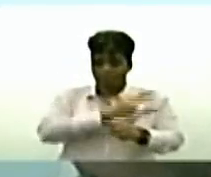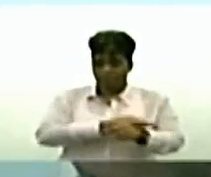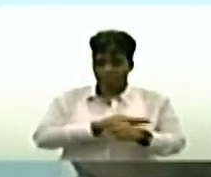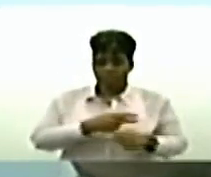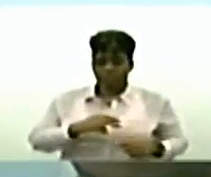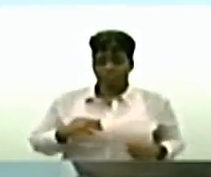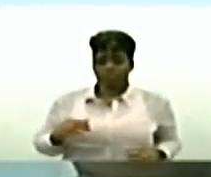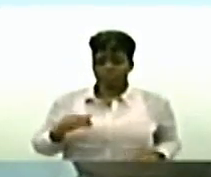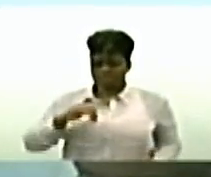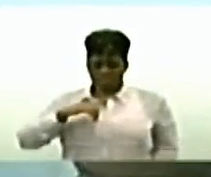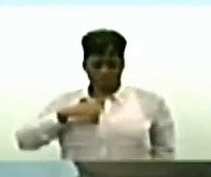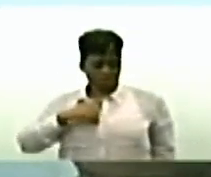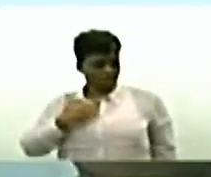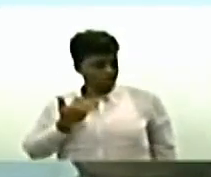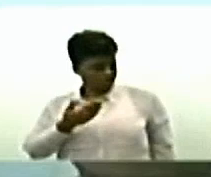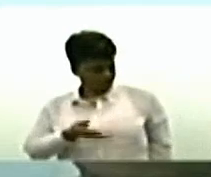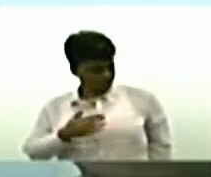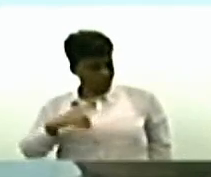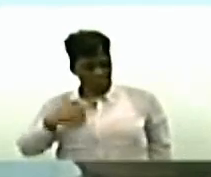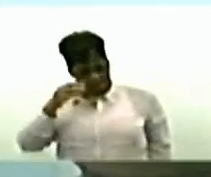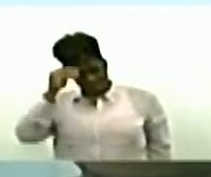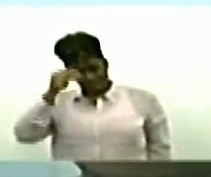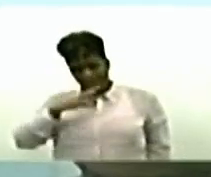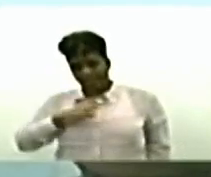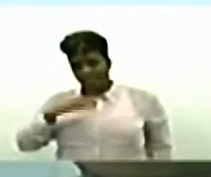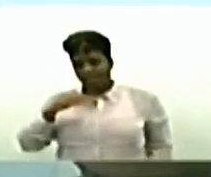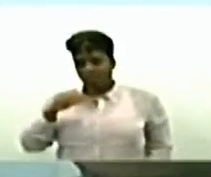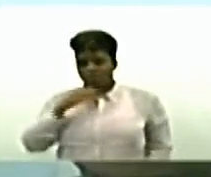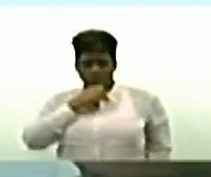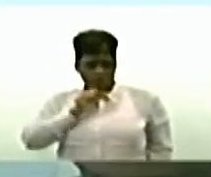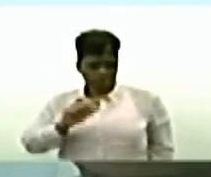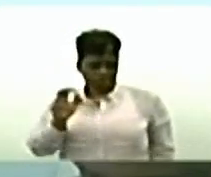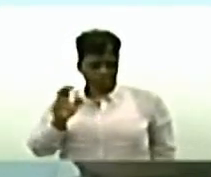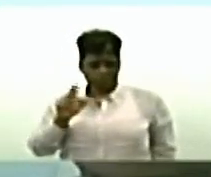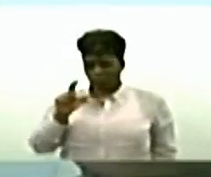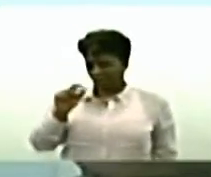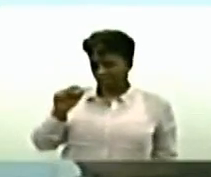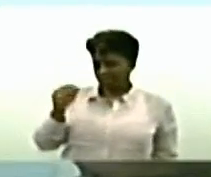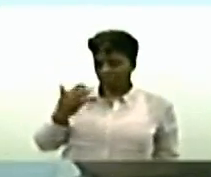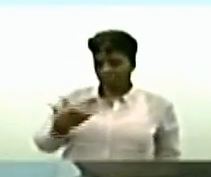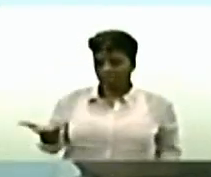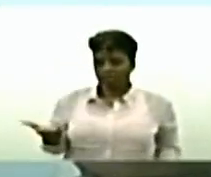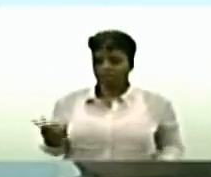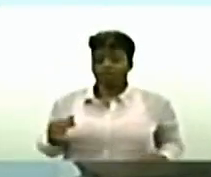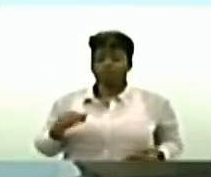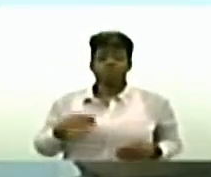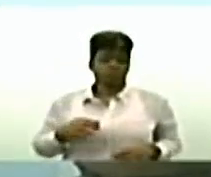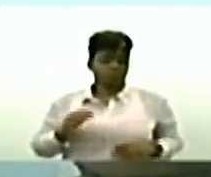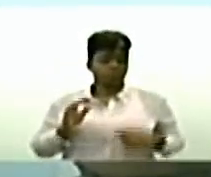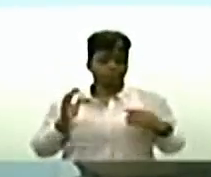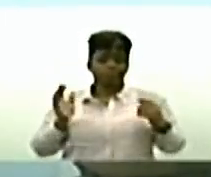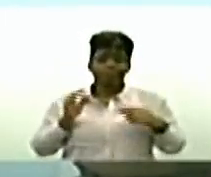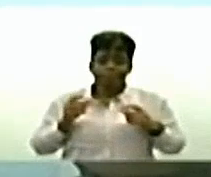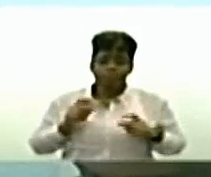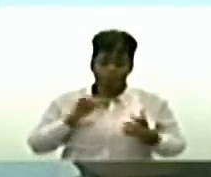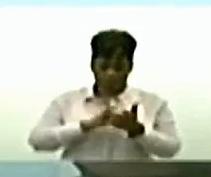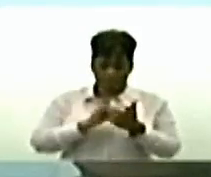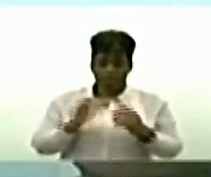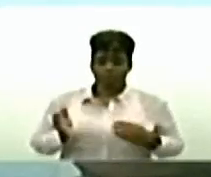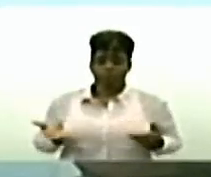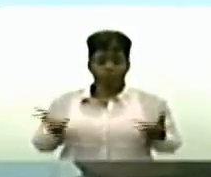probably in his 20s, if so, that, yes, doing that presentation and coming from a